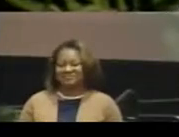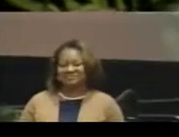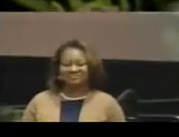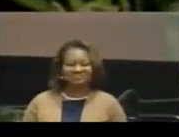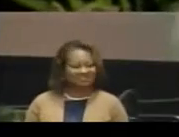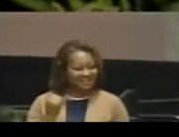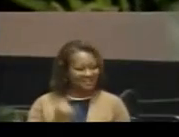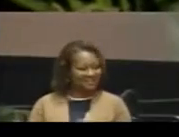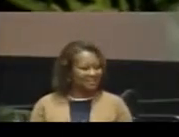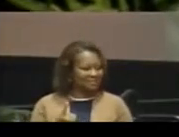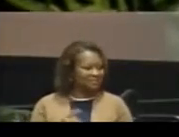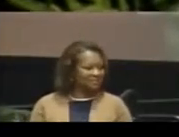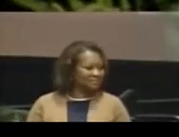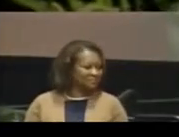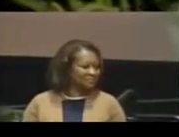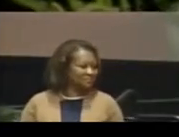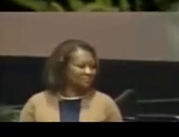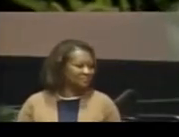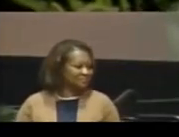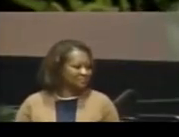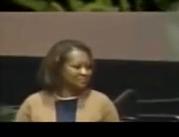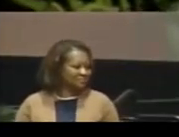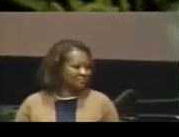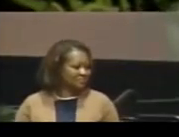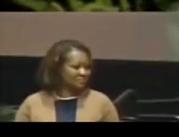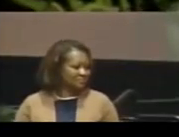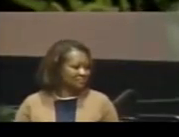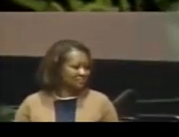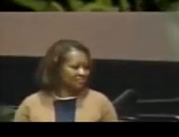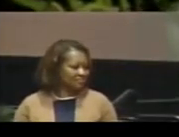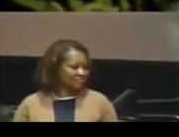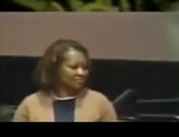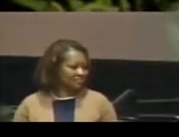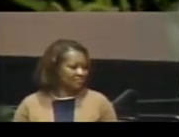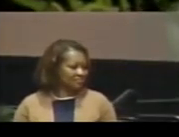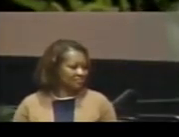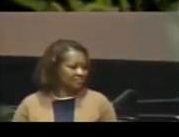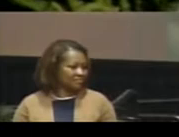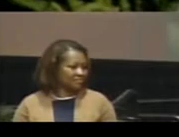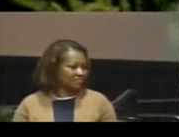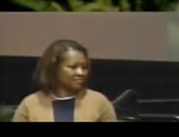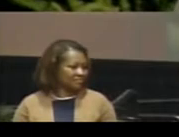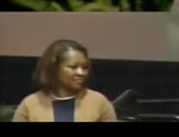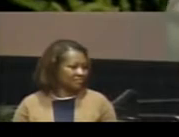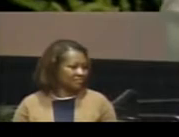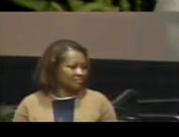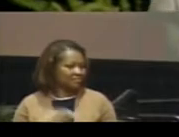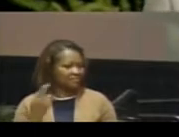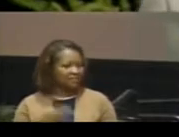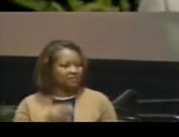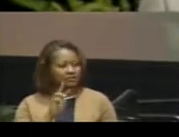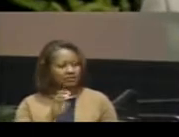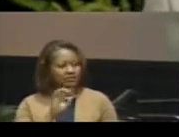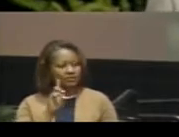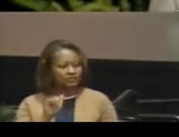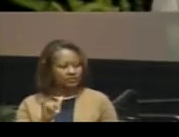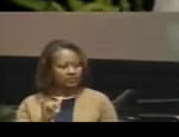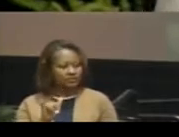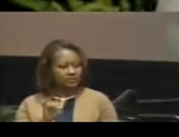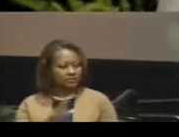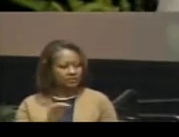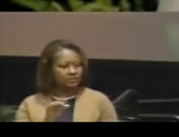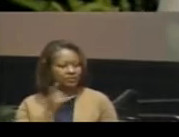This is the last burning question. Yes, sir. This is a question and a comment. My name is Woodie Lawson. I